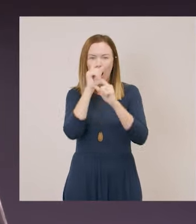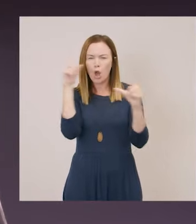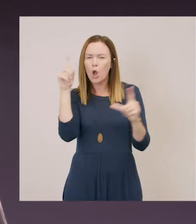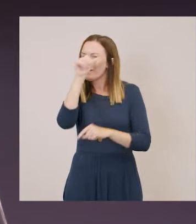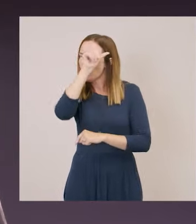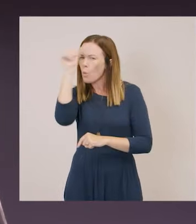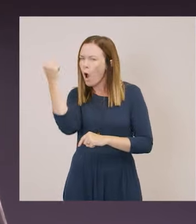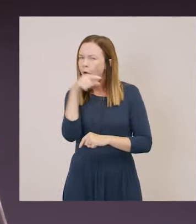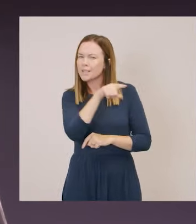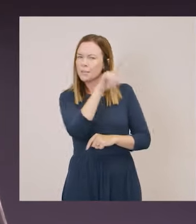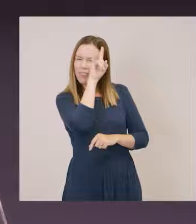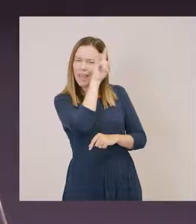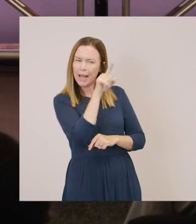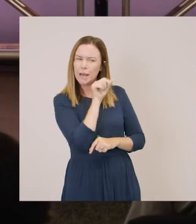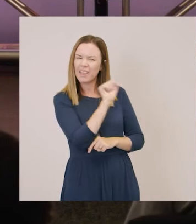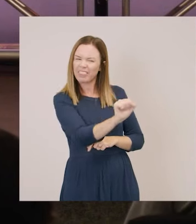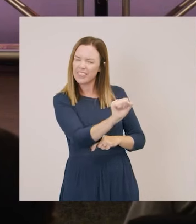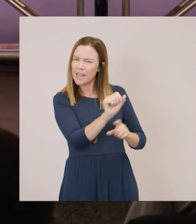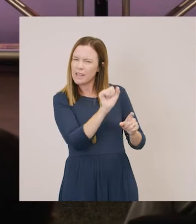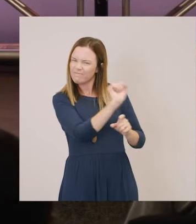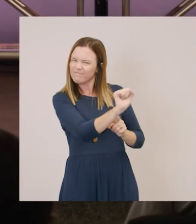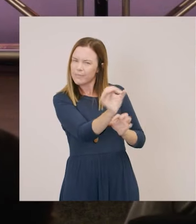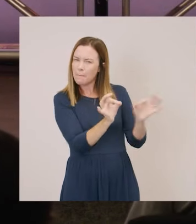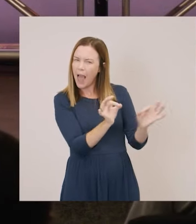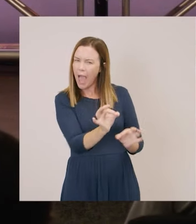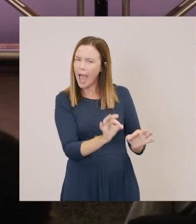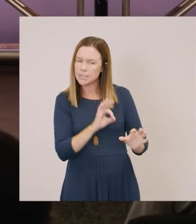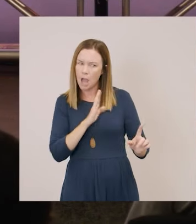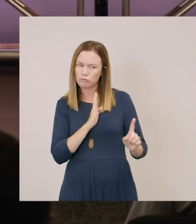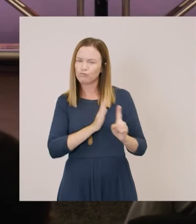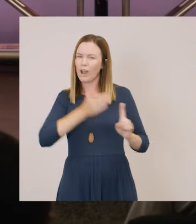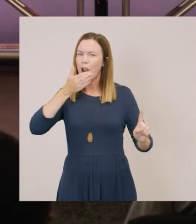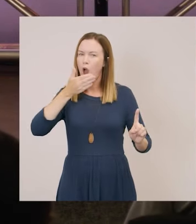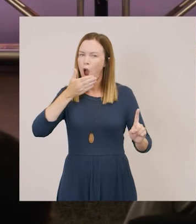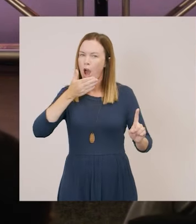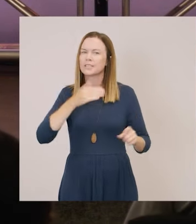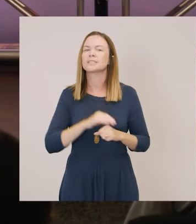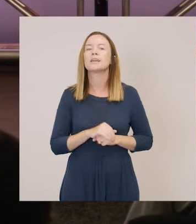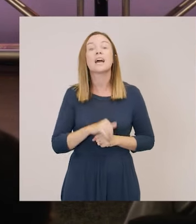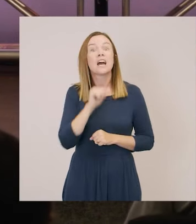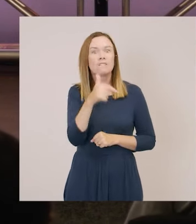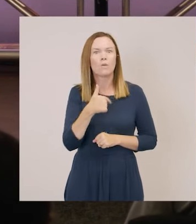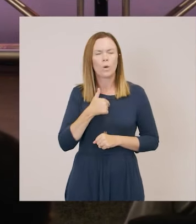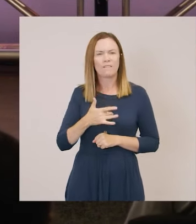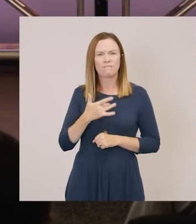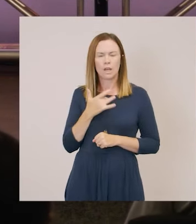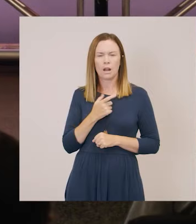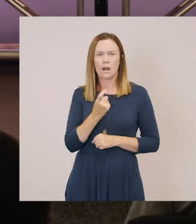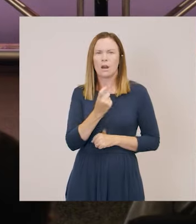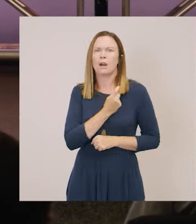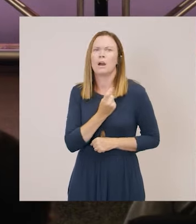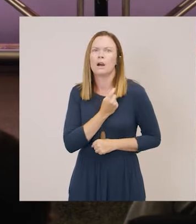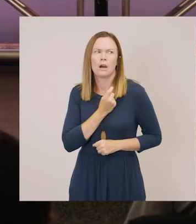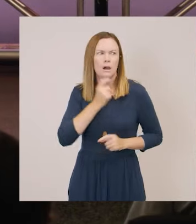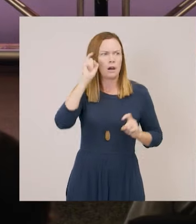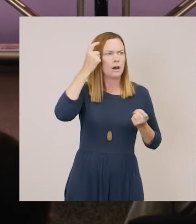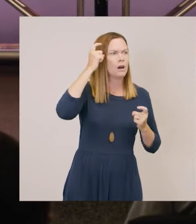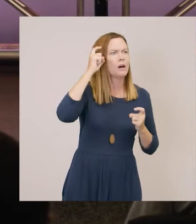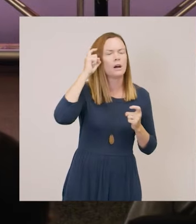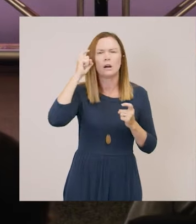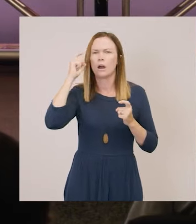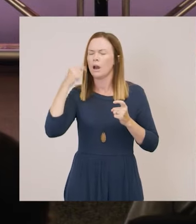the schemes of the enemy and recognize them for what they are. When we're feeling overly anxious,